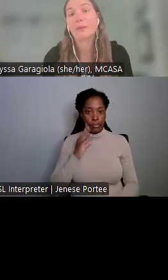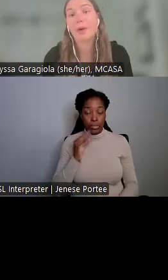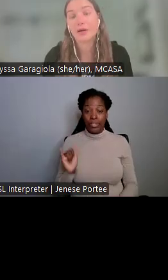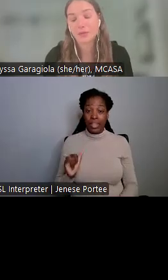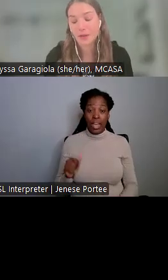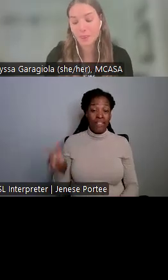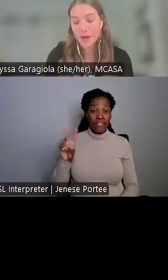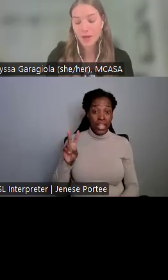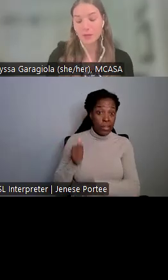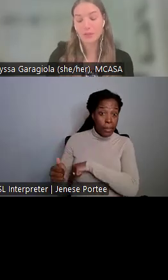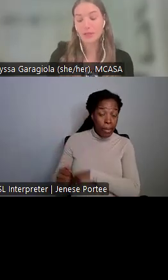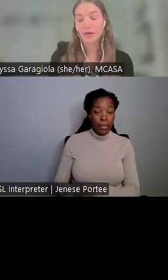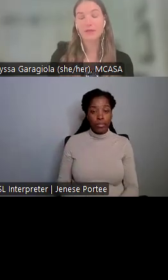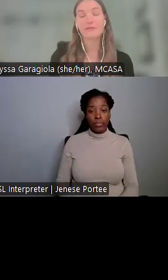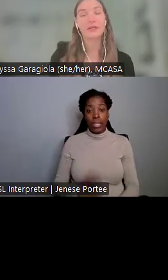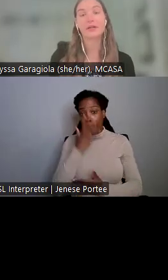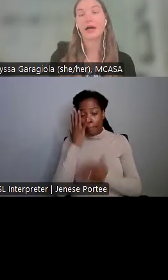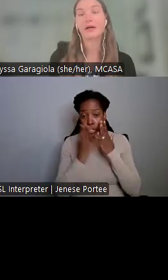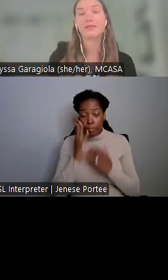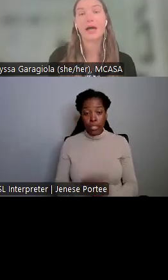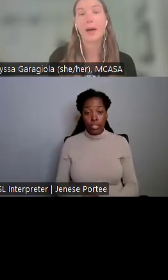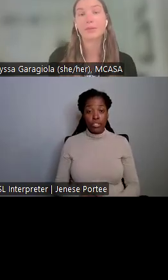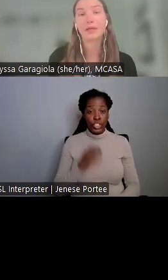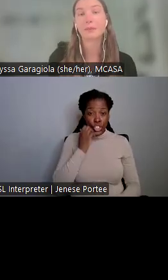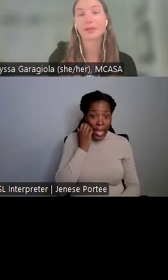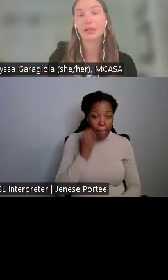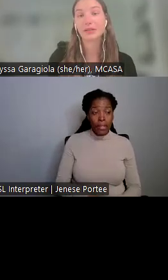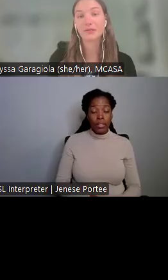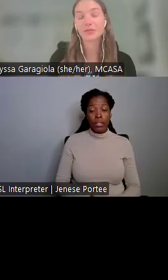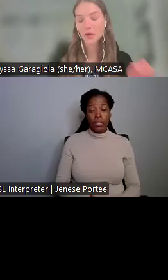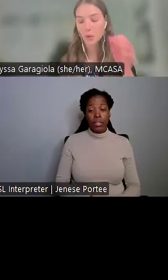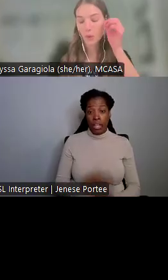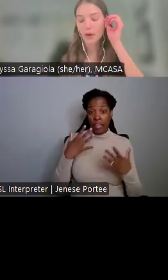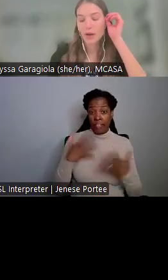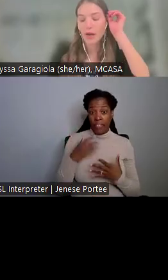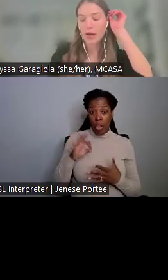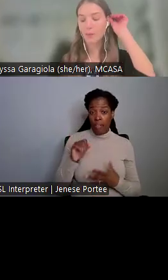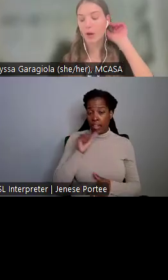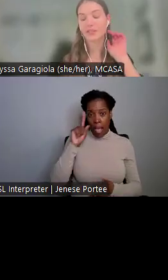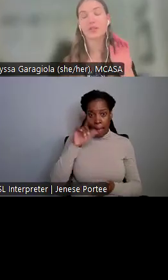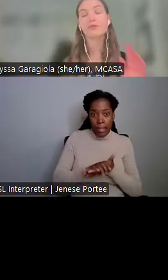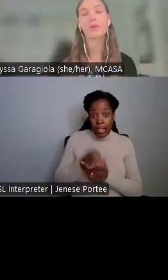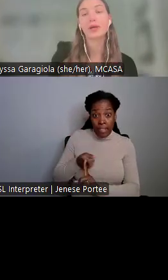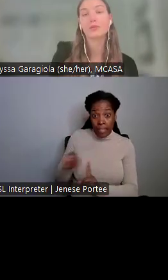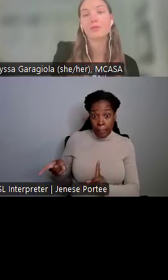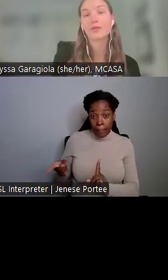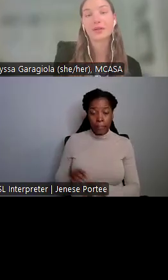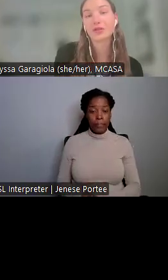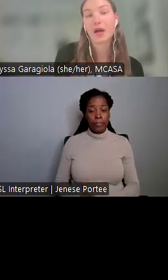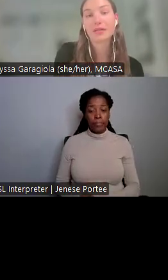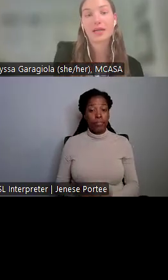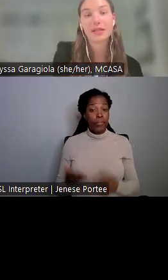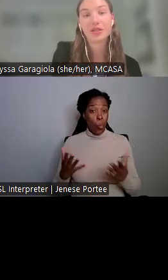Shame and embarrassment. It could be a fear of not being believed or wanting to avoid